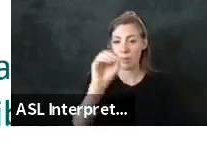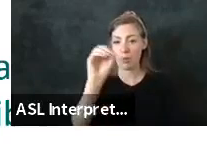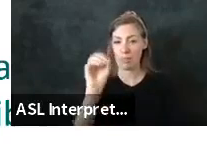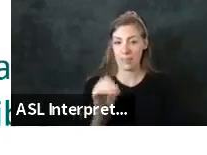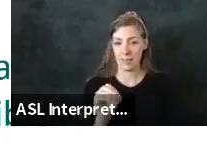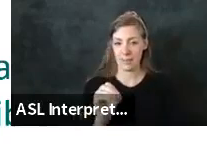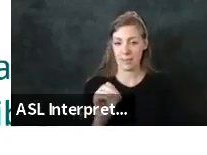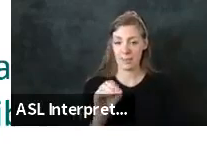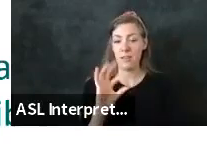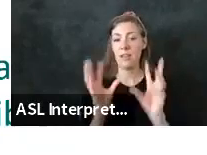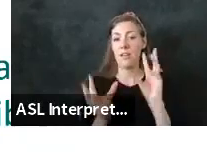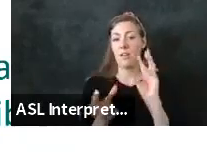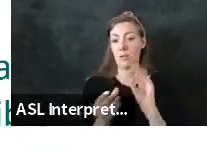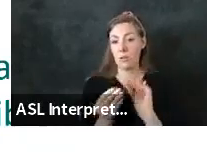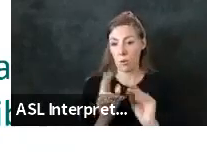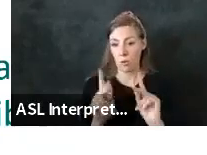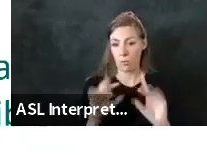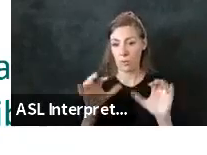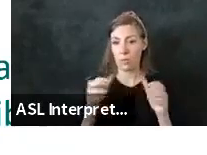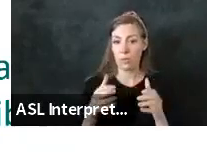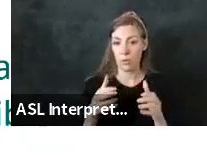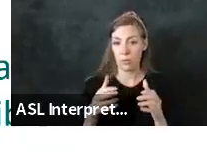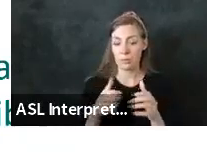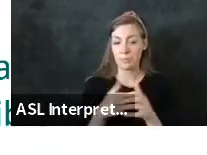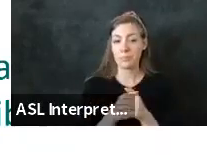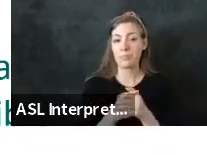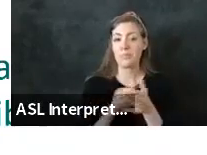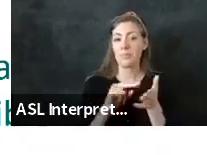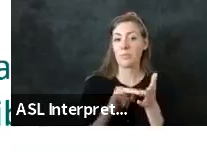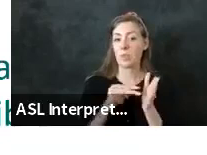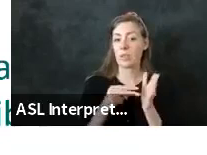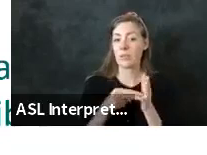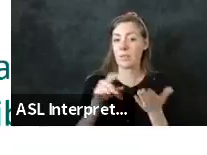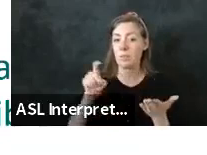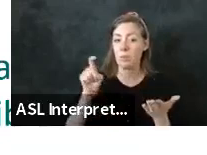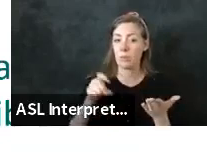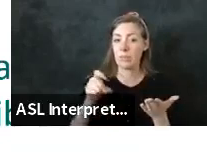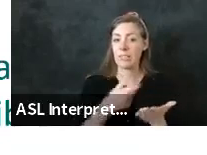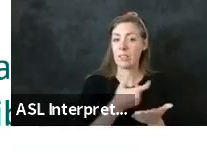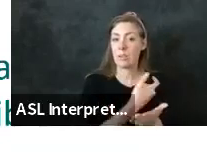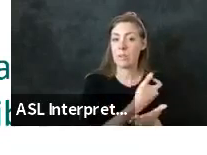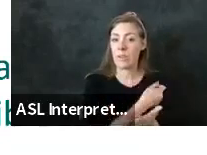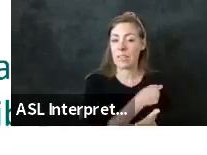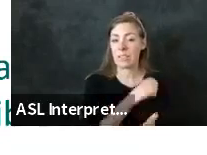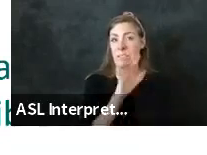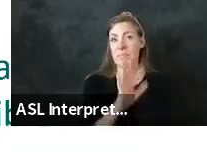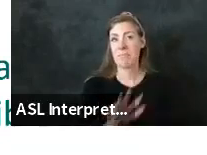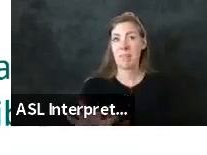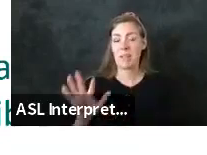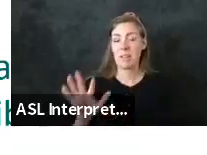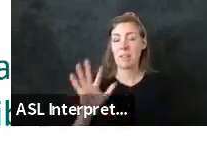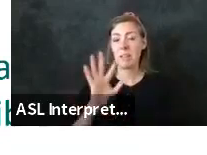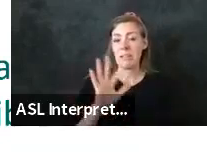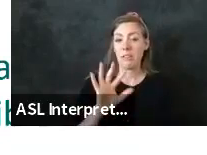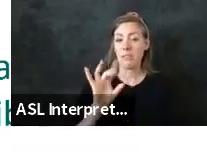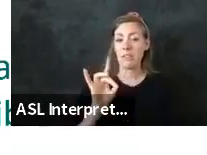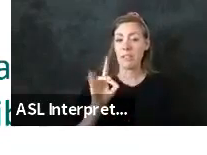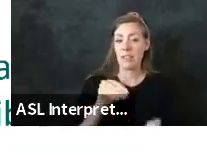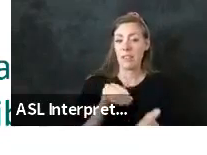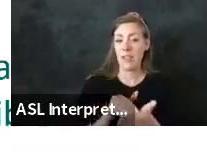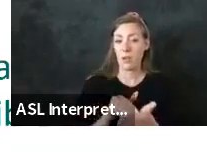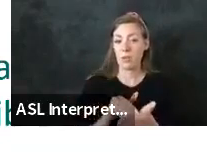68.3% of our total population. So this means we would need to vaccinate about 58,000